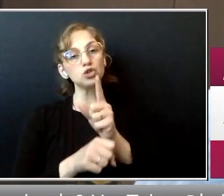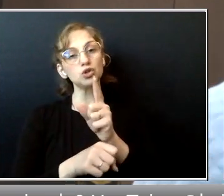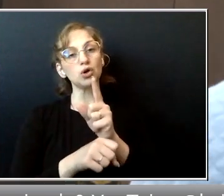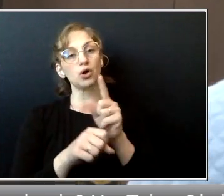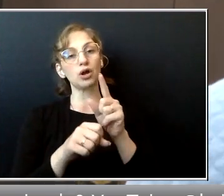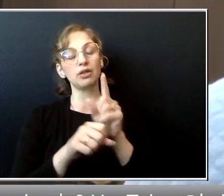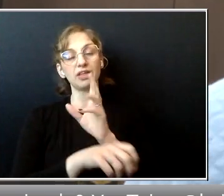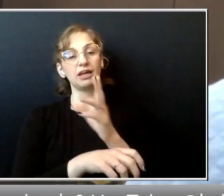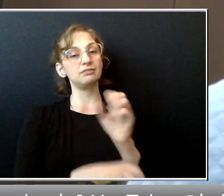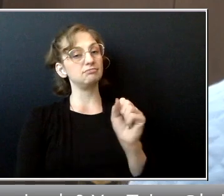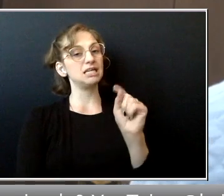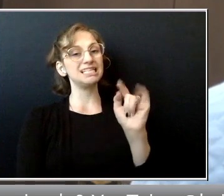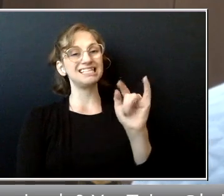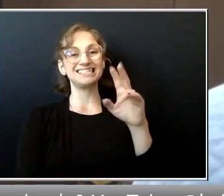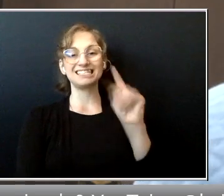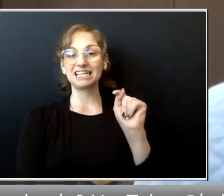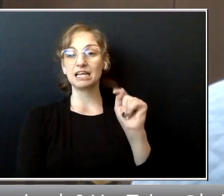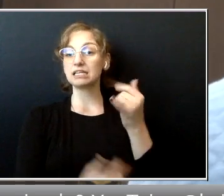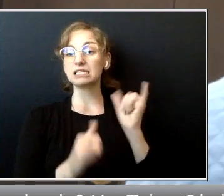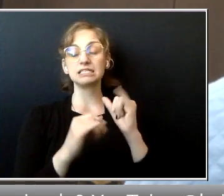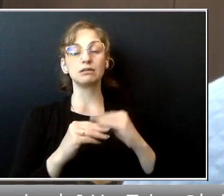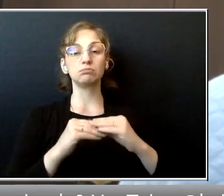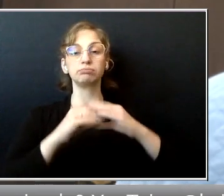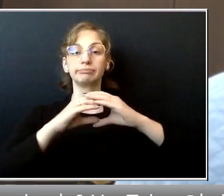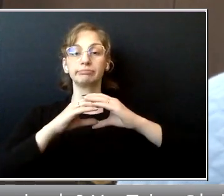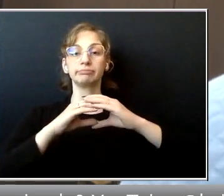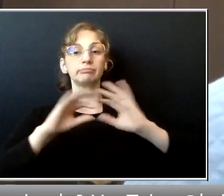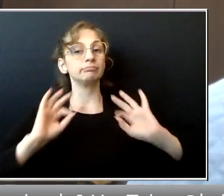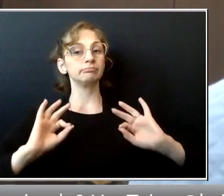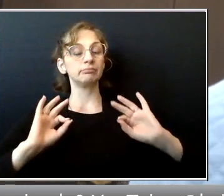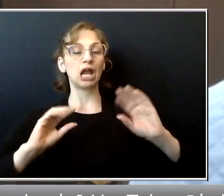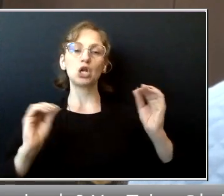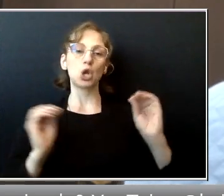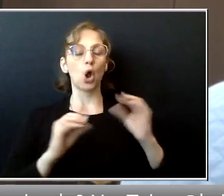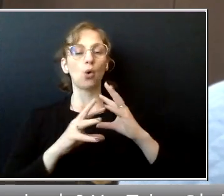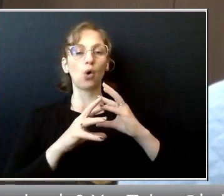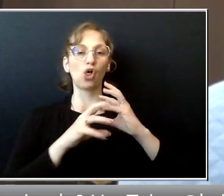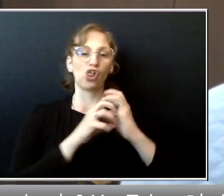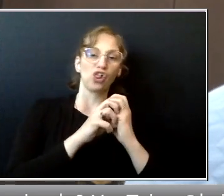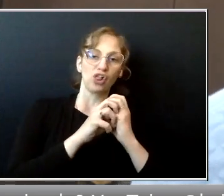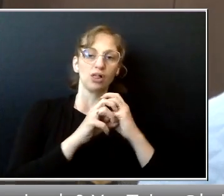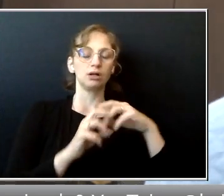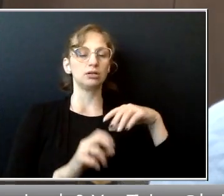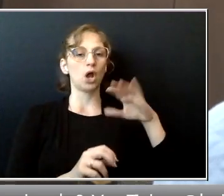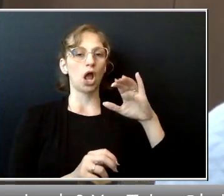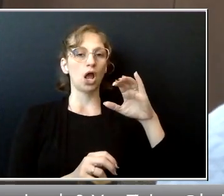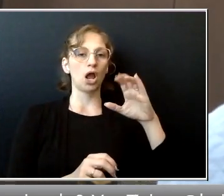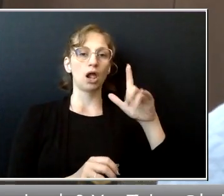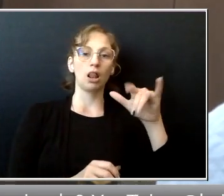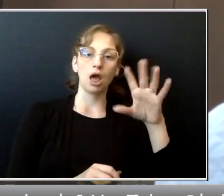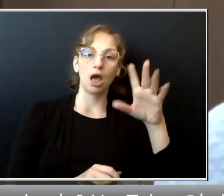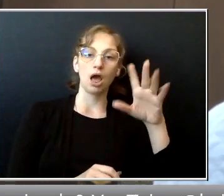no complications, kinking, or clots that are developing around that as the body's